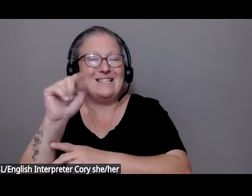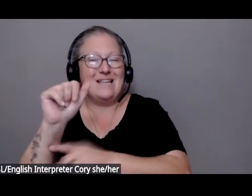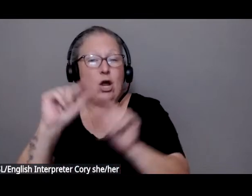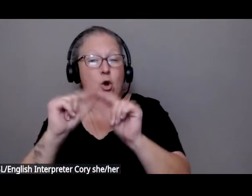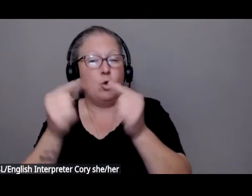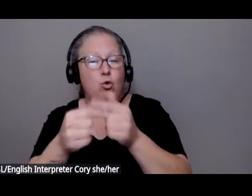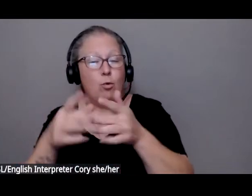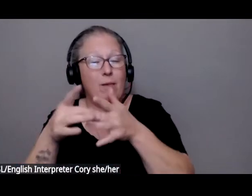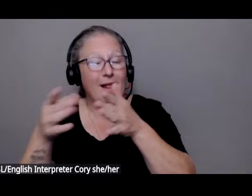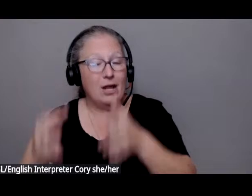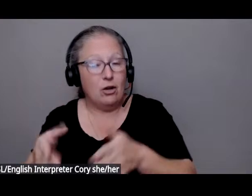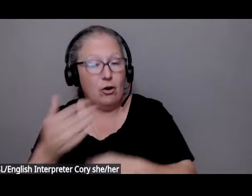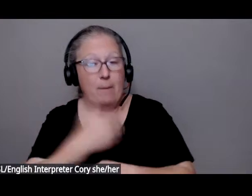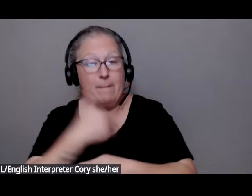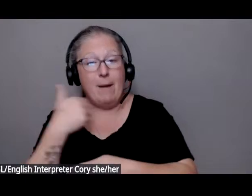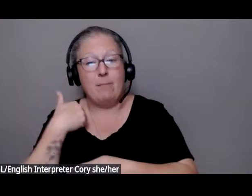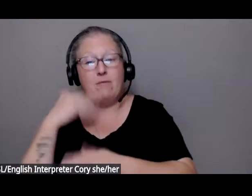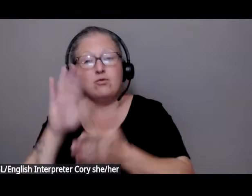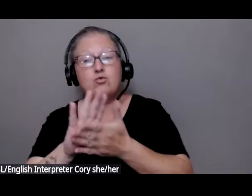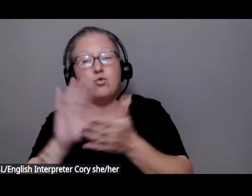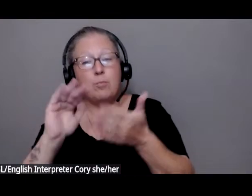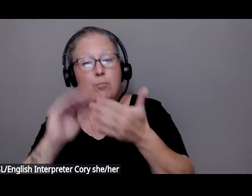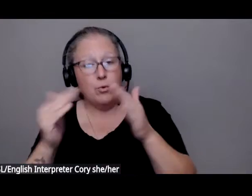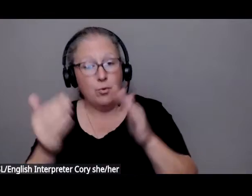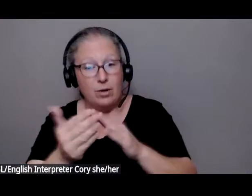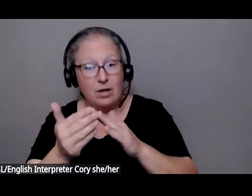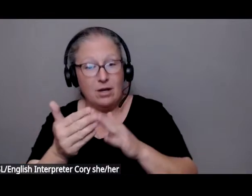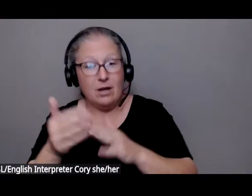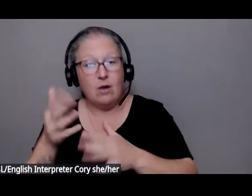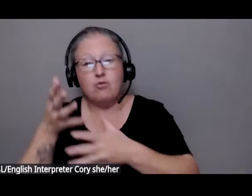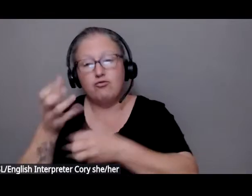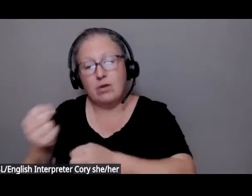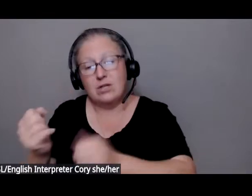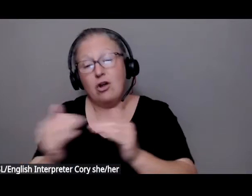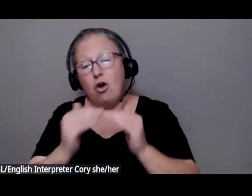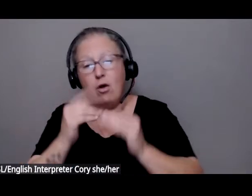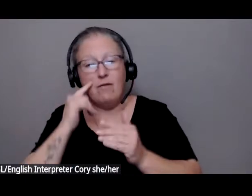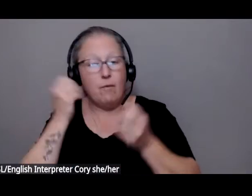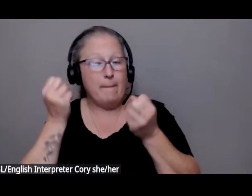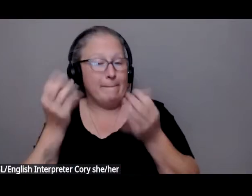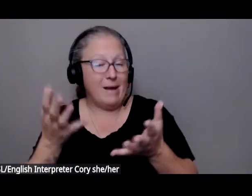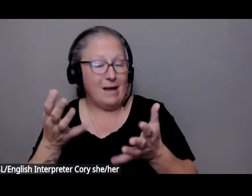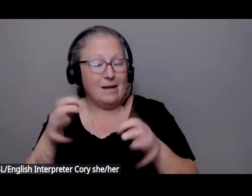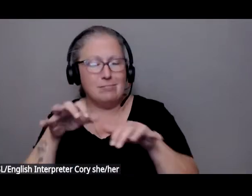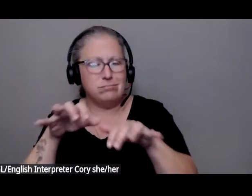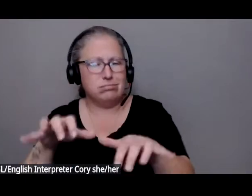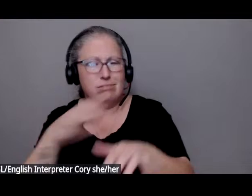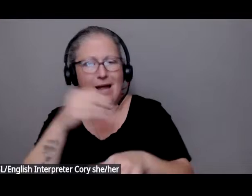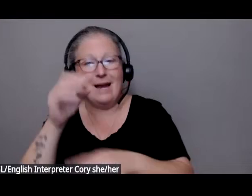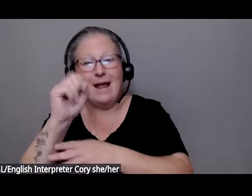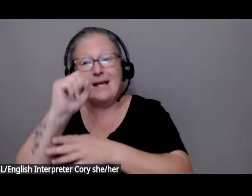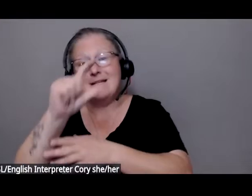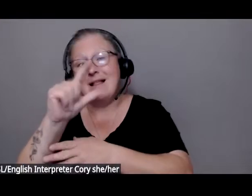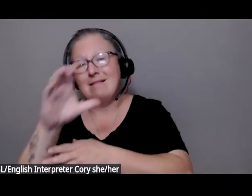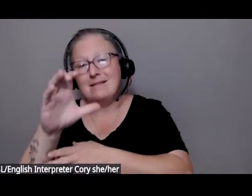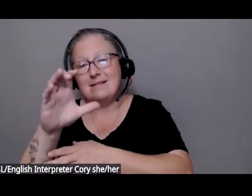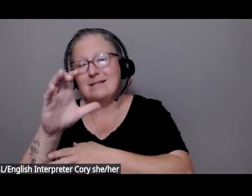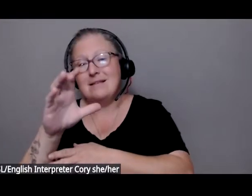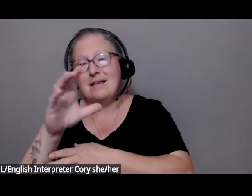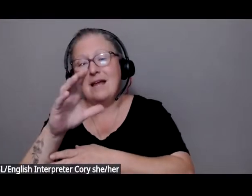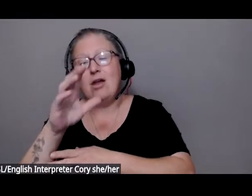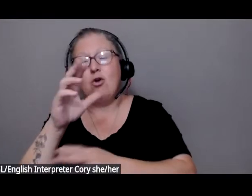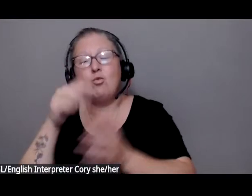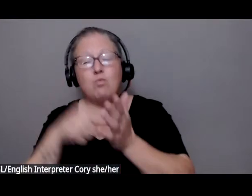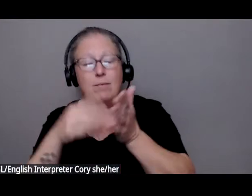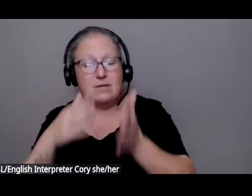leader, a member of school communities, a trusted colleague to many, and an SLC at-large representative. Jan,